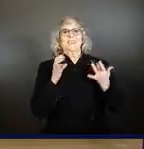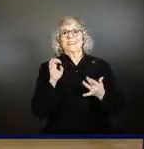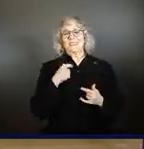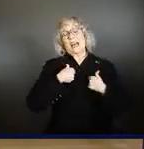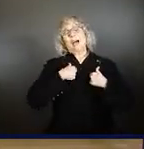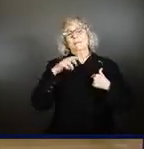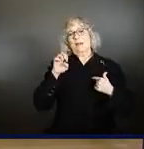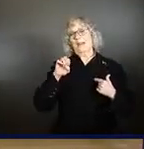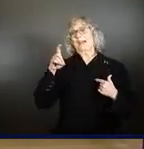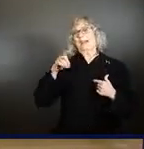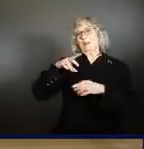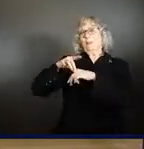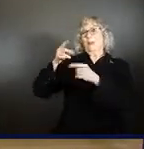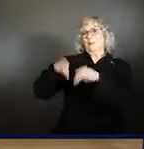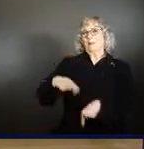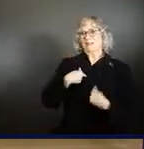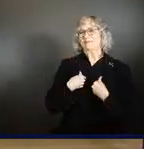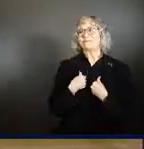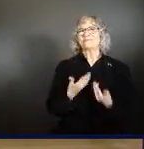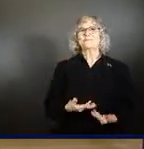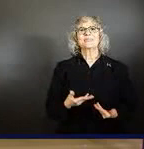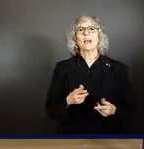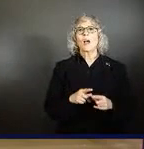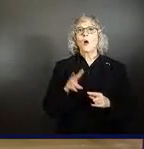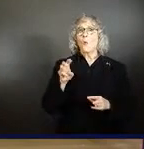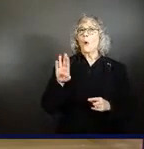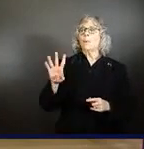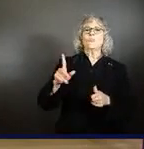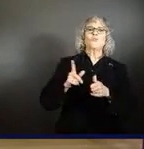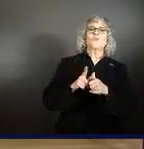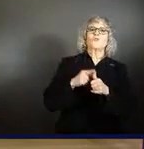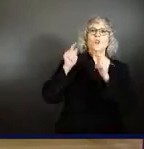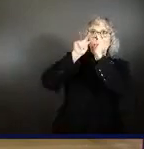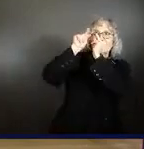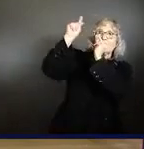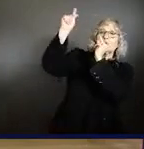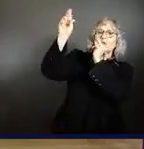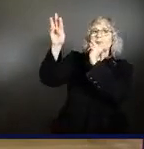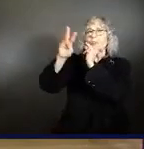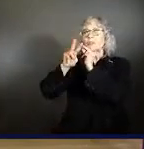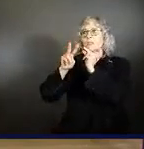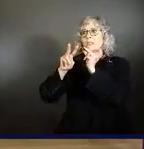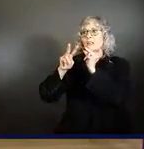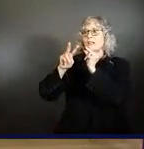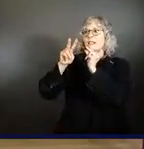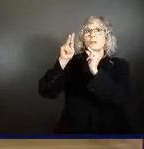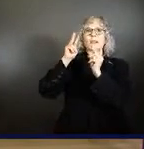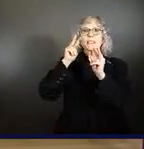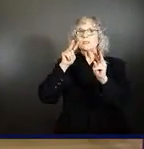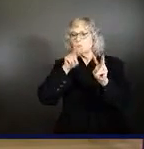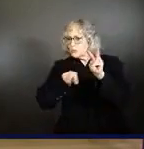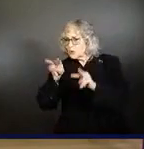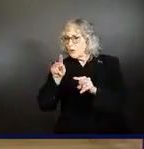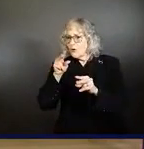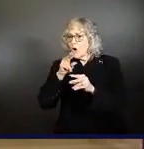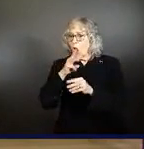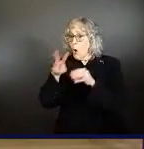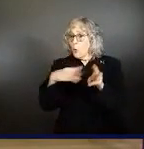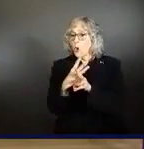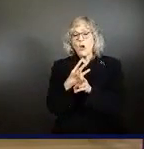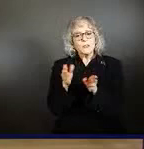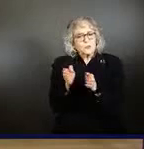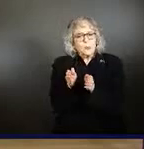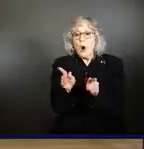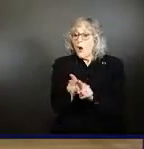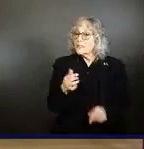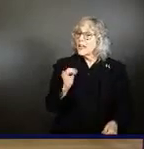person. Yeah. Webb is the first observatory that will allow us to explore worlds as small as ours. And these observations have already